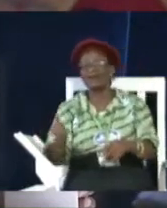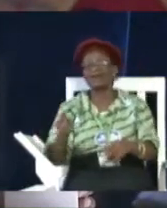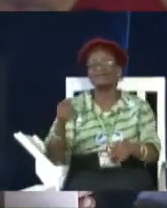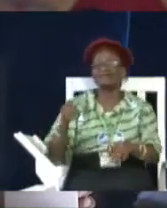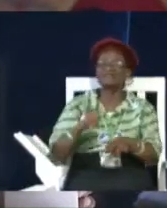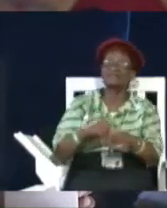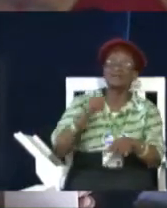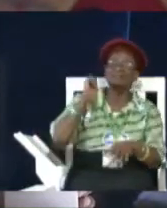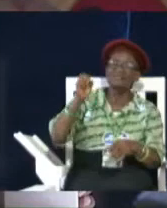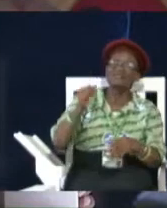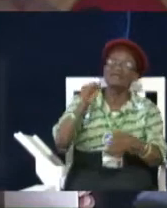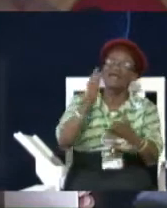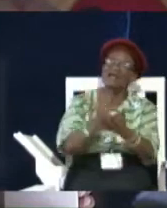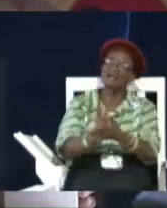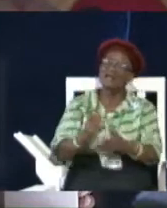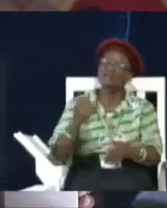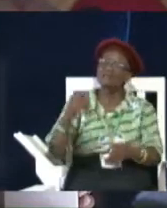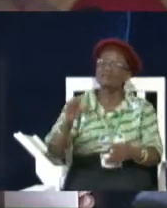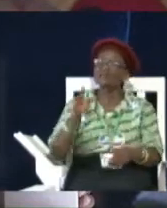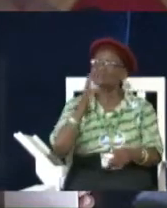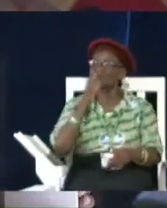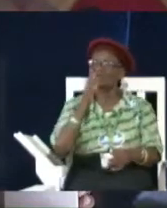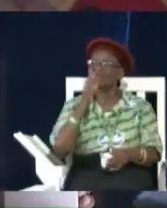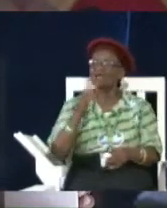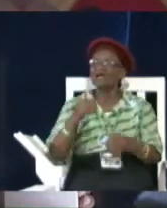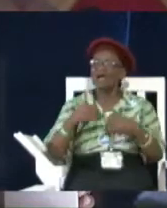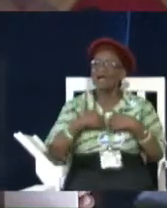died. People were weeping.